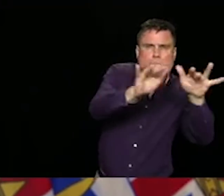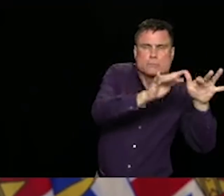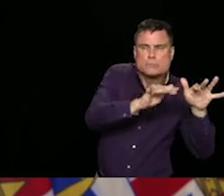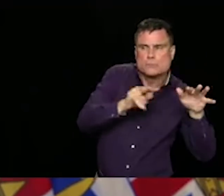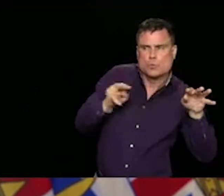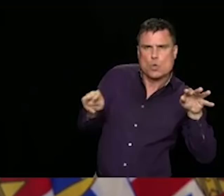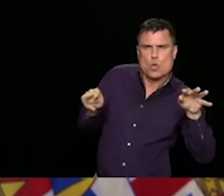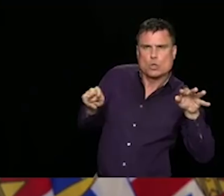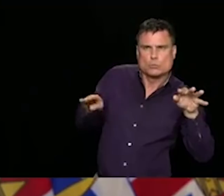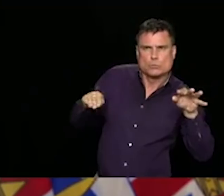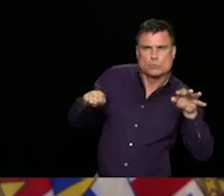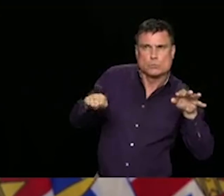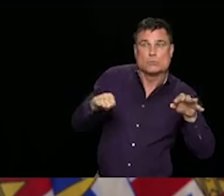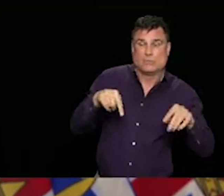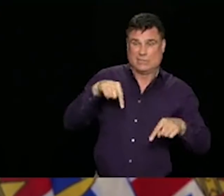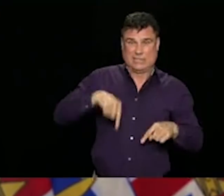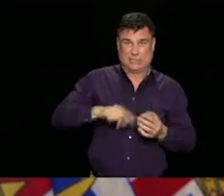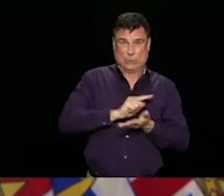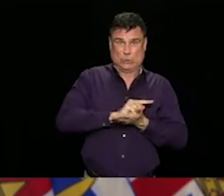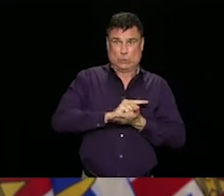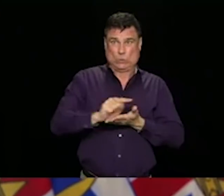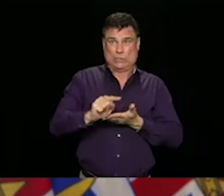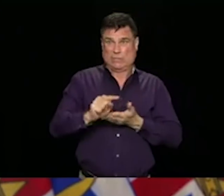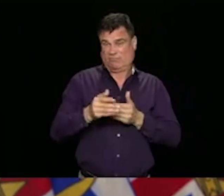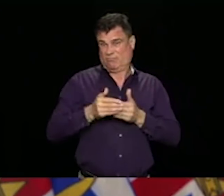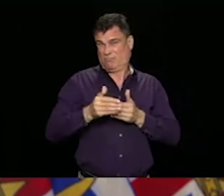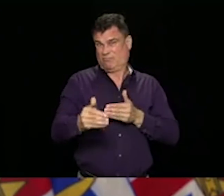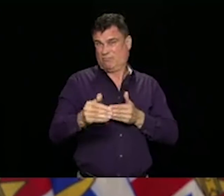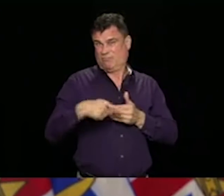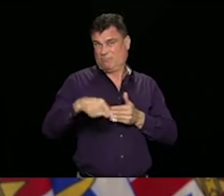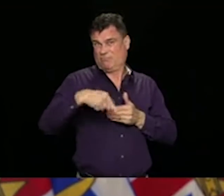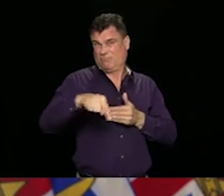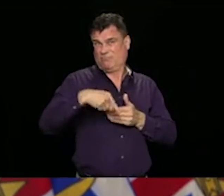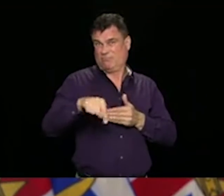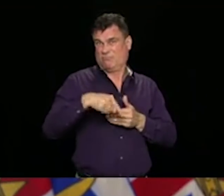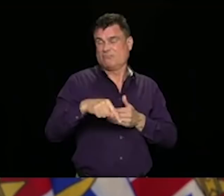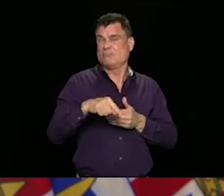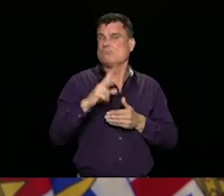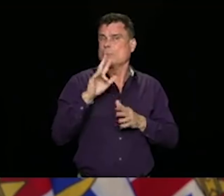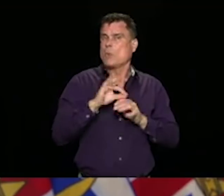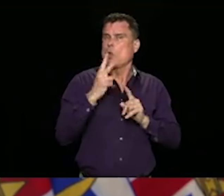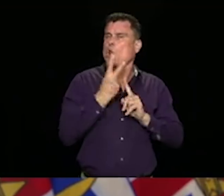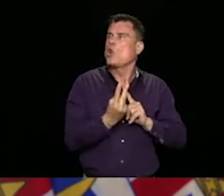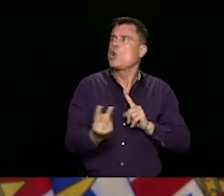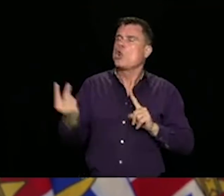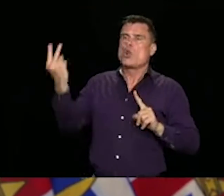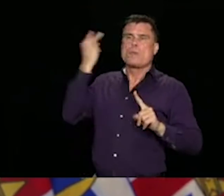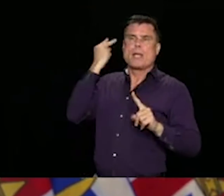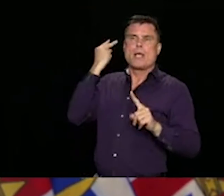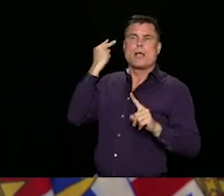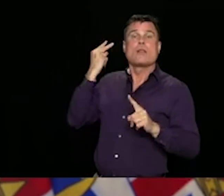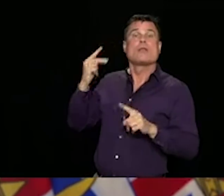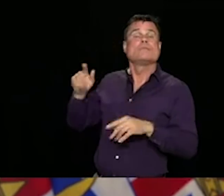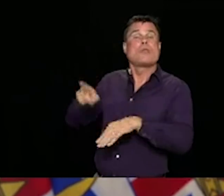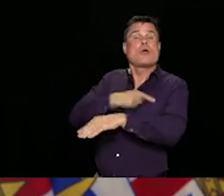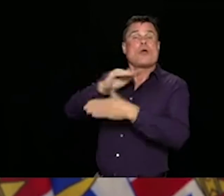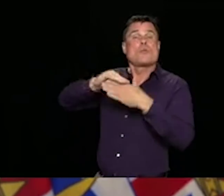this is the first week of the incubation period, the 2-week incubation period, and I look forward